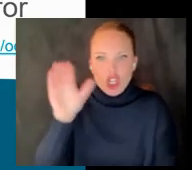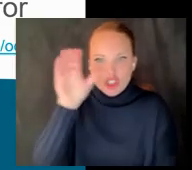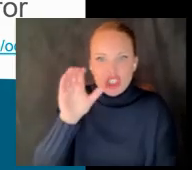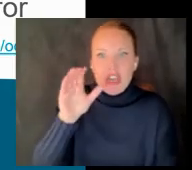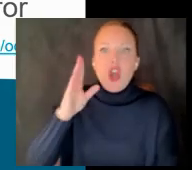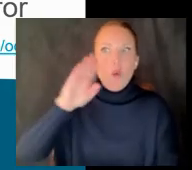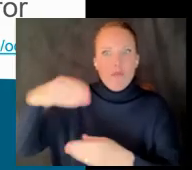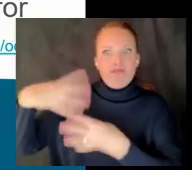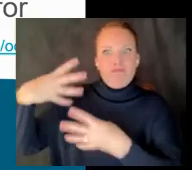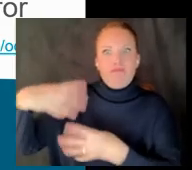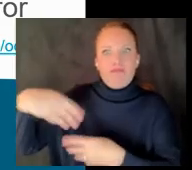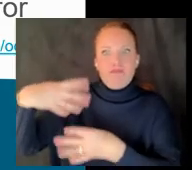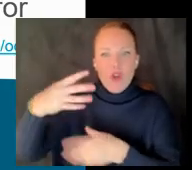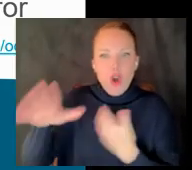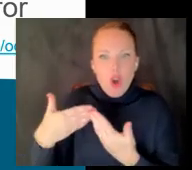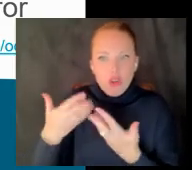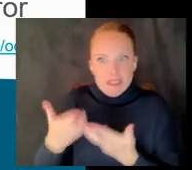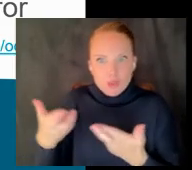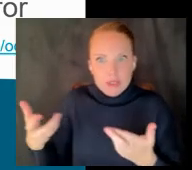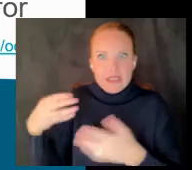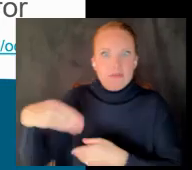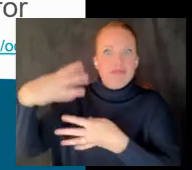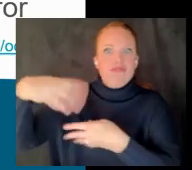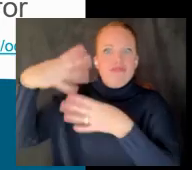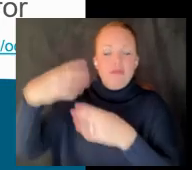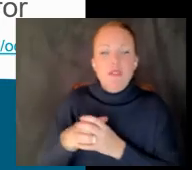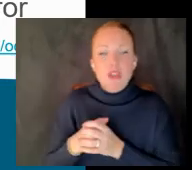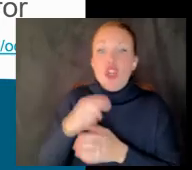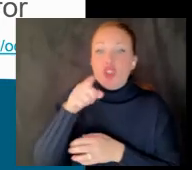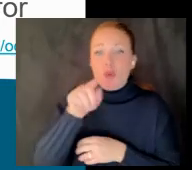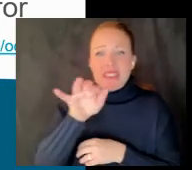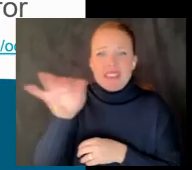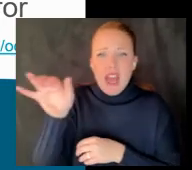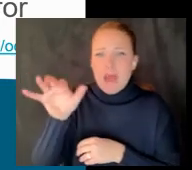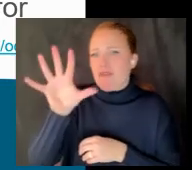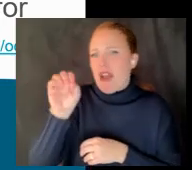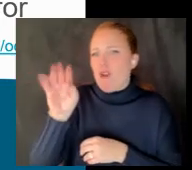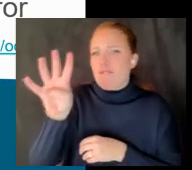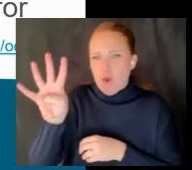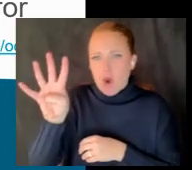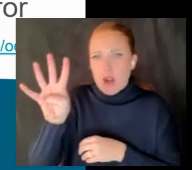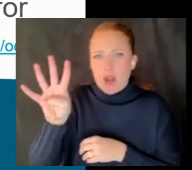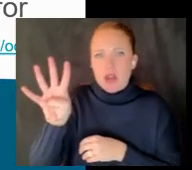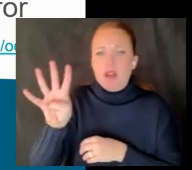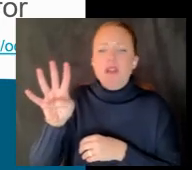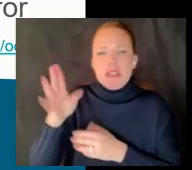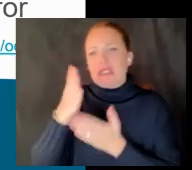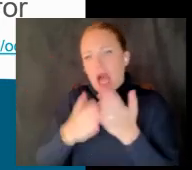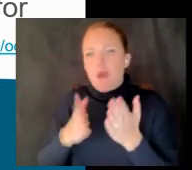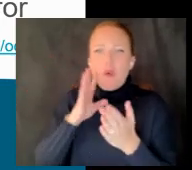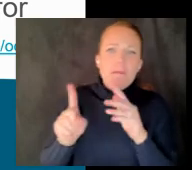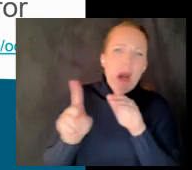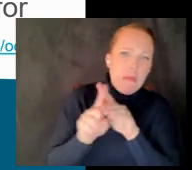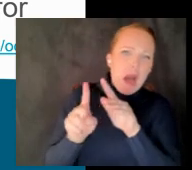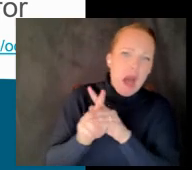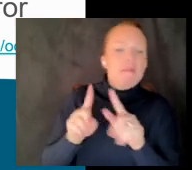the items mentioned in one place. If you simply just want to type in Section 504 into the search bar, it will take you to certain items, but it